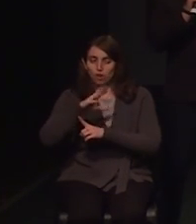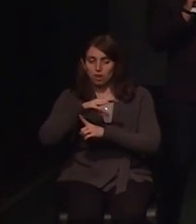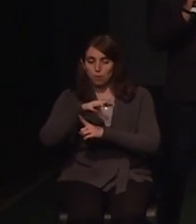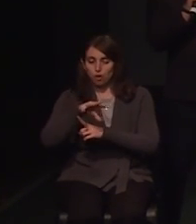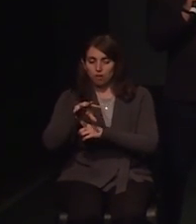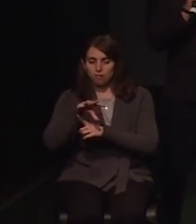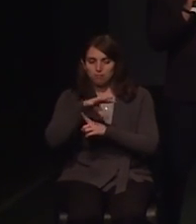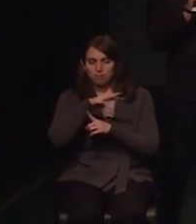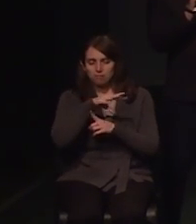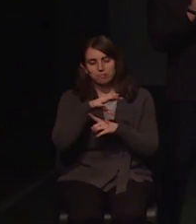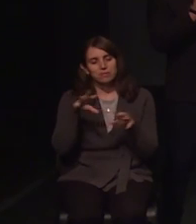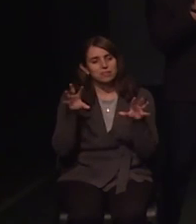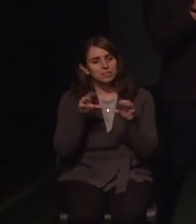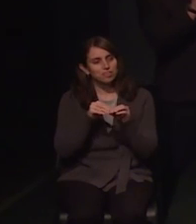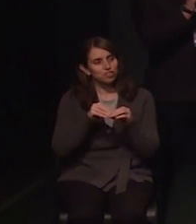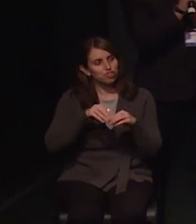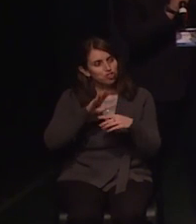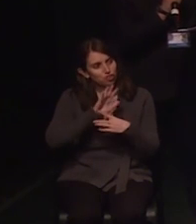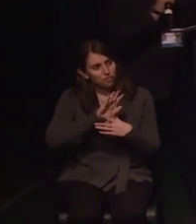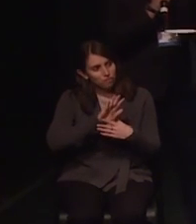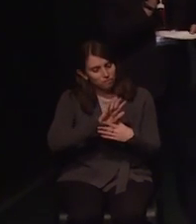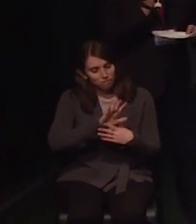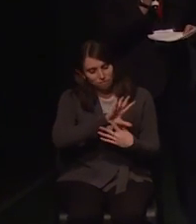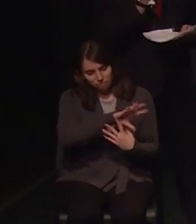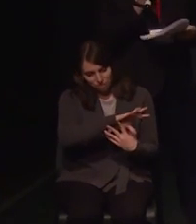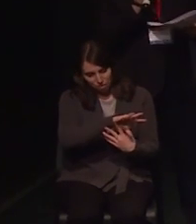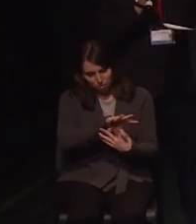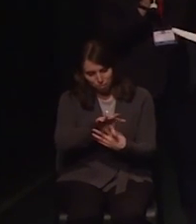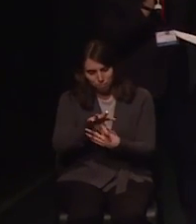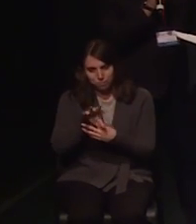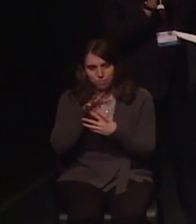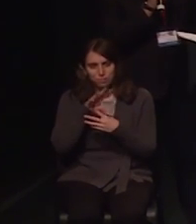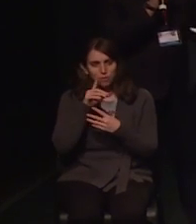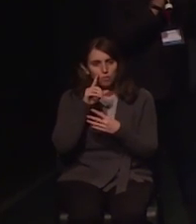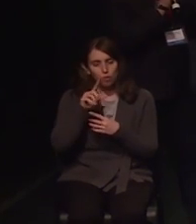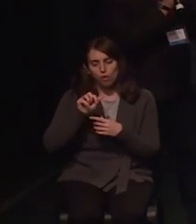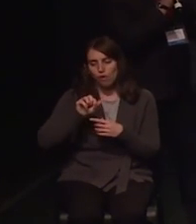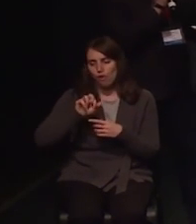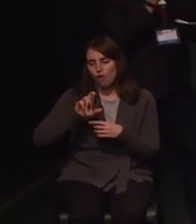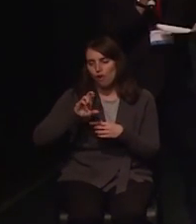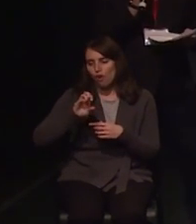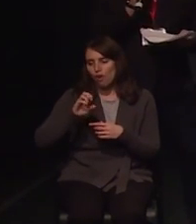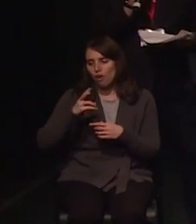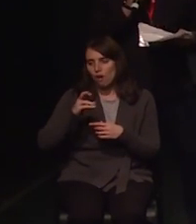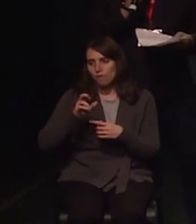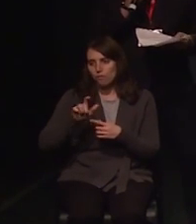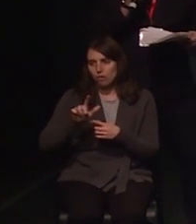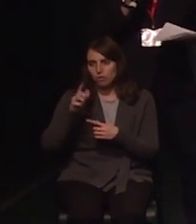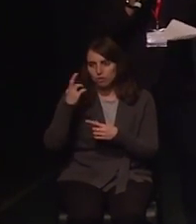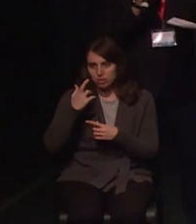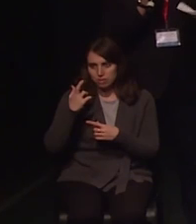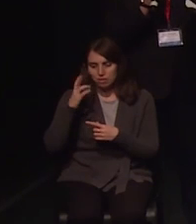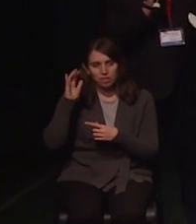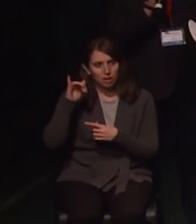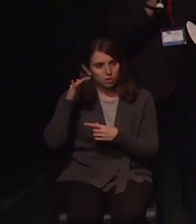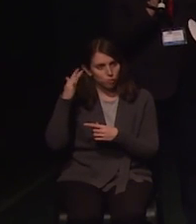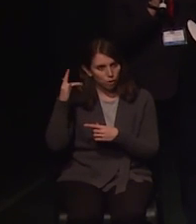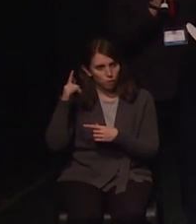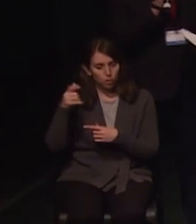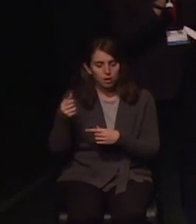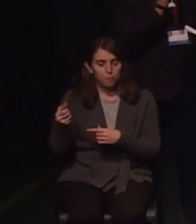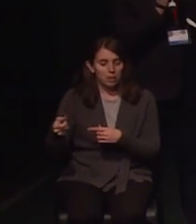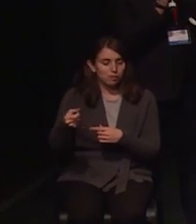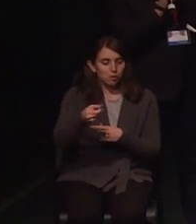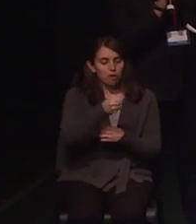that are filmed and photographed for archival purposes. And that's also why in Q&A, we will pass around a microphone for you so that for those